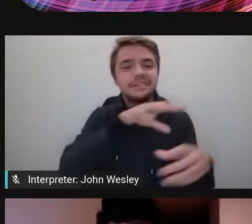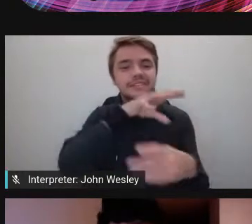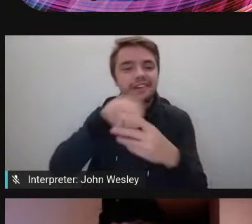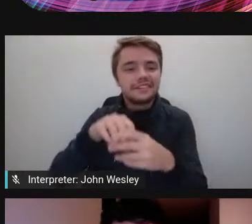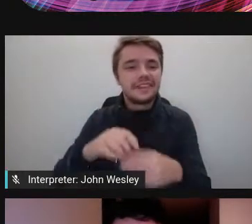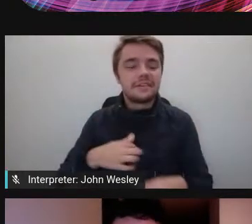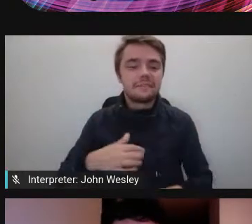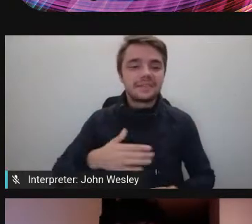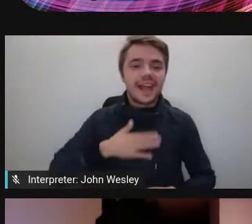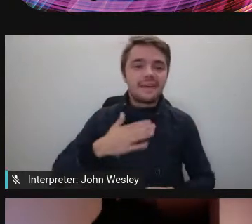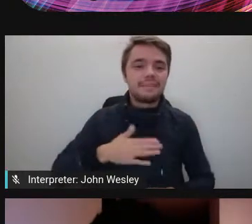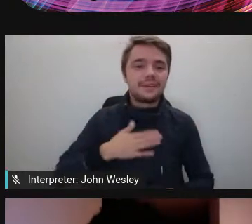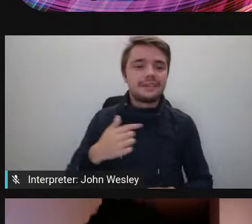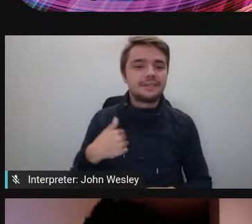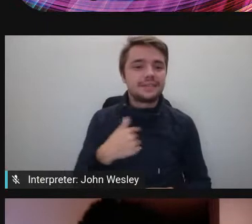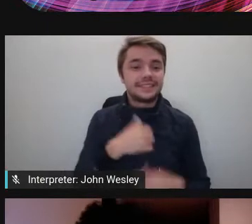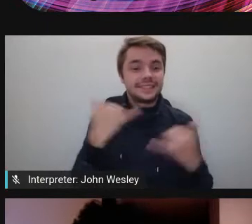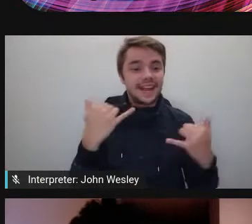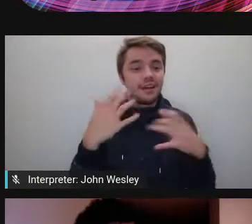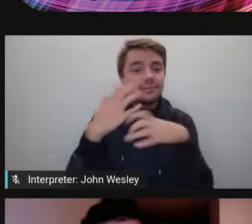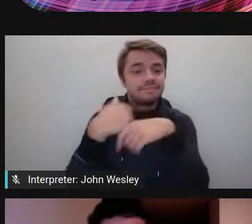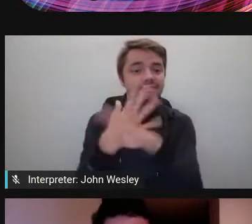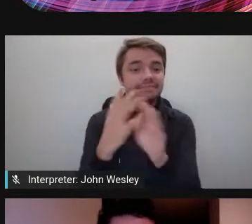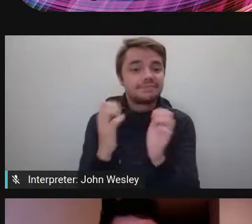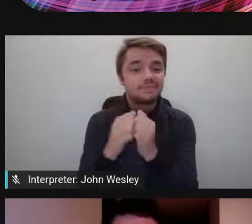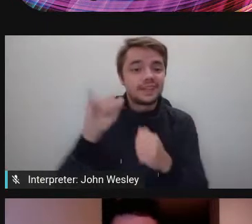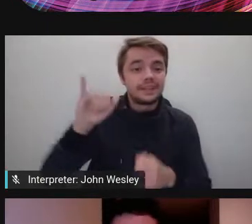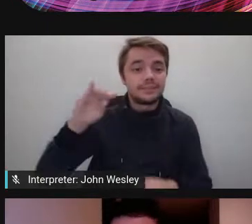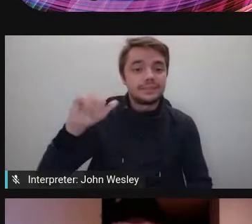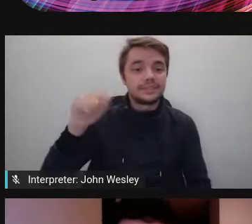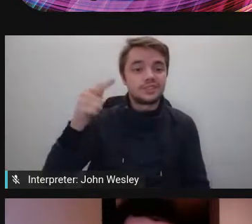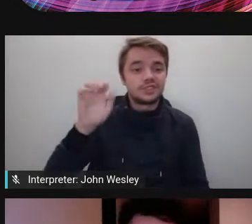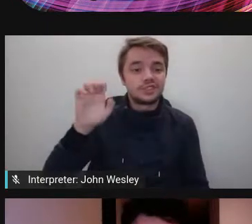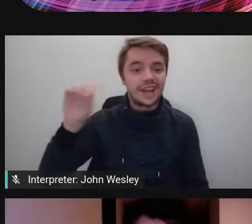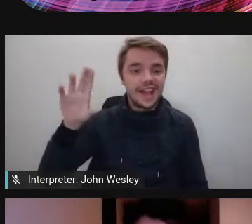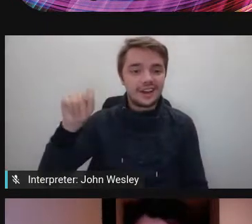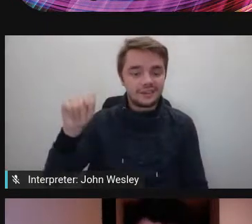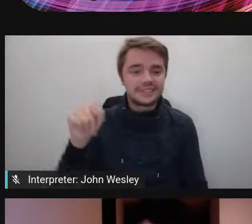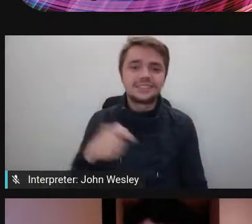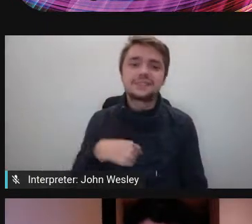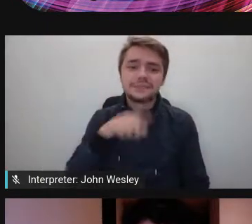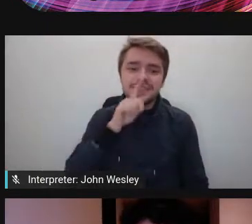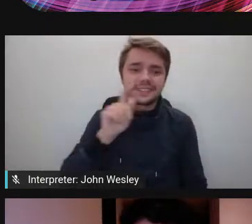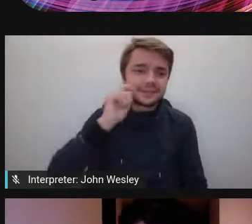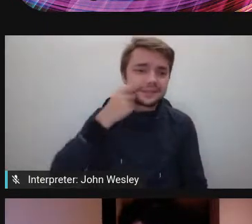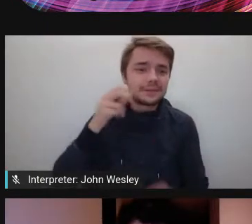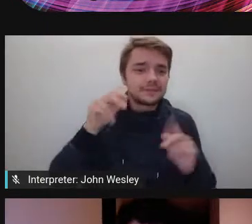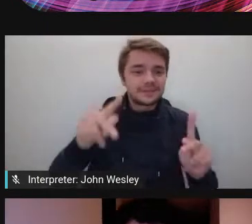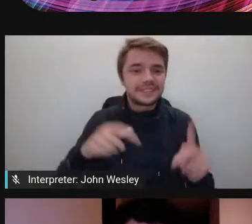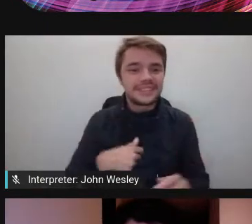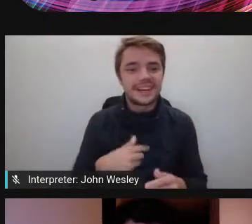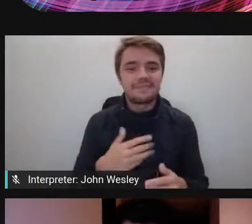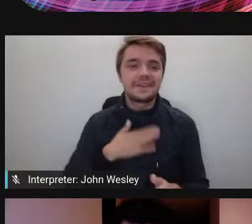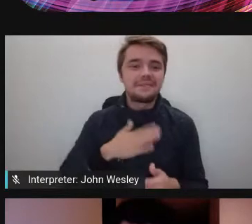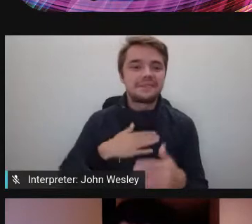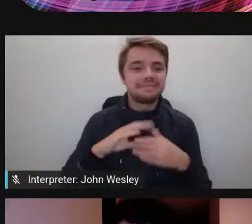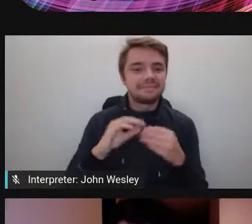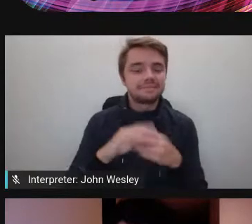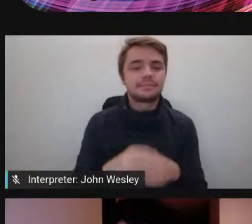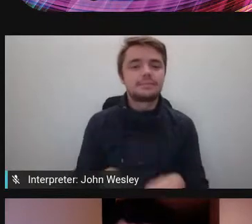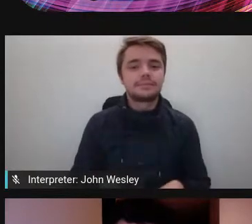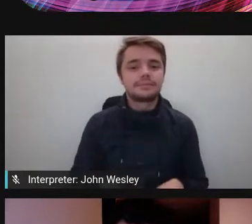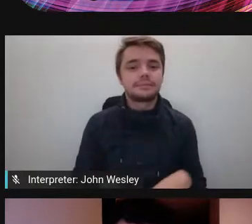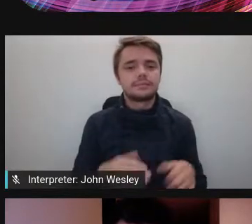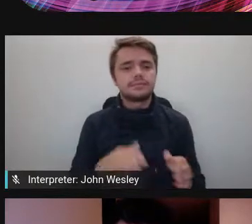here in the ImageOut to like speaking about this process and opportunity. So Juan Pablo?